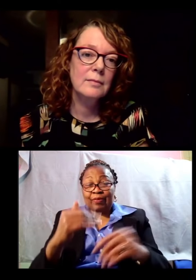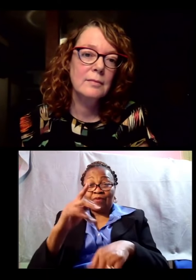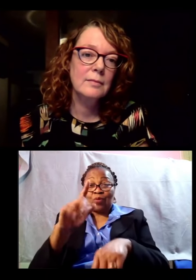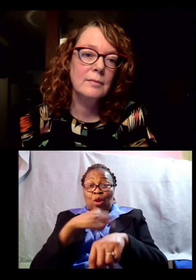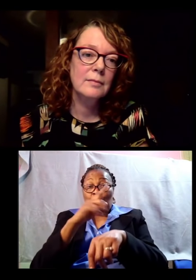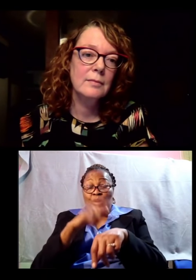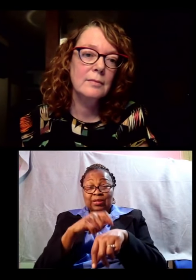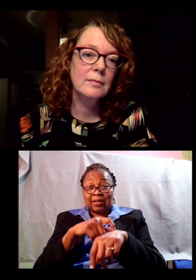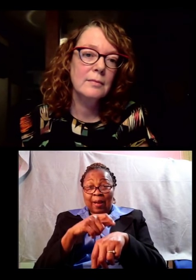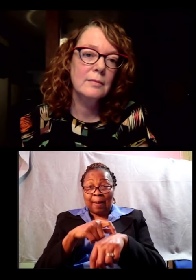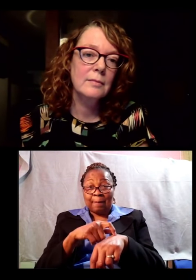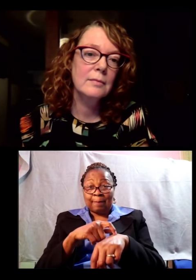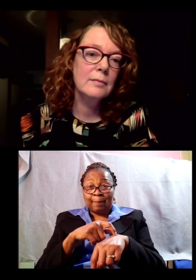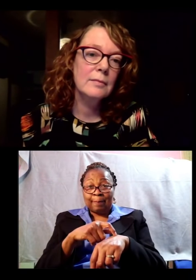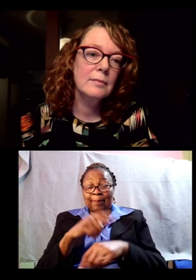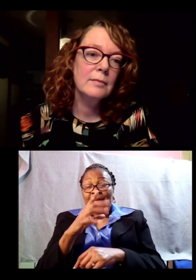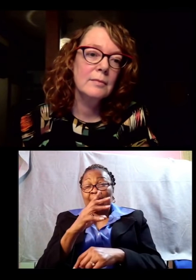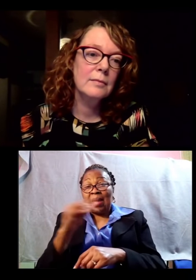And